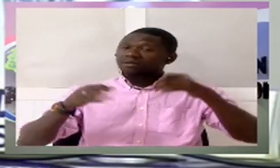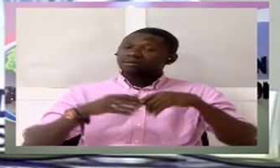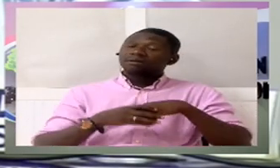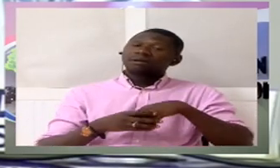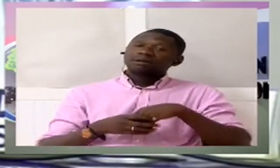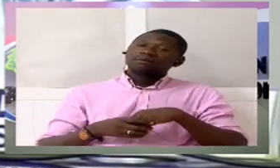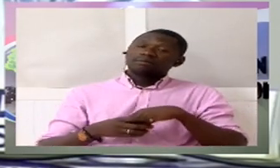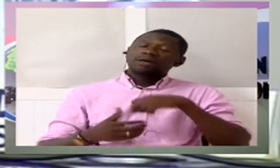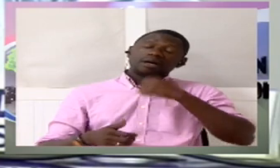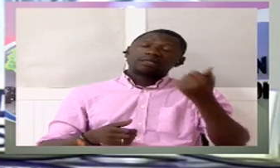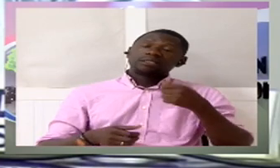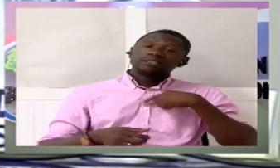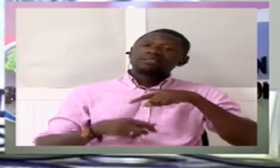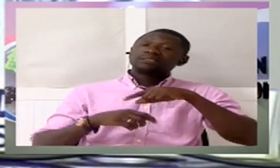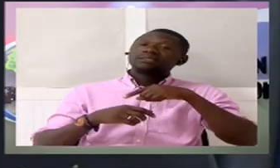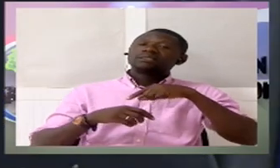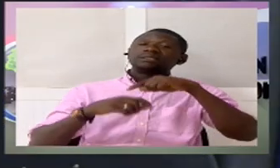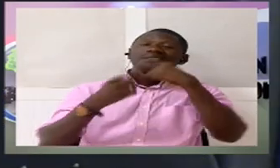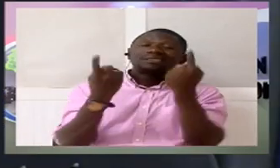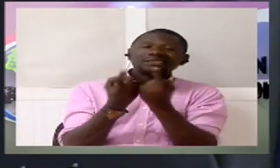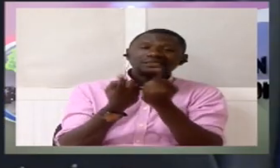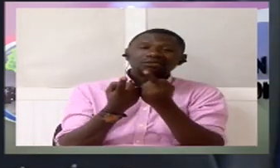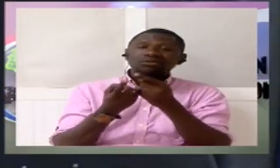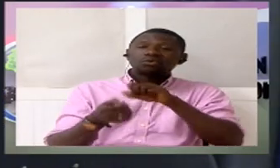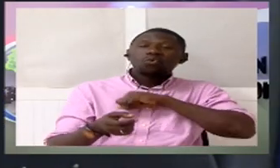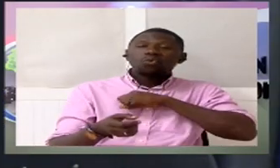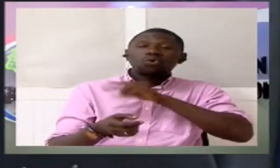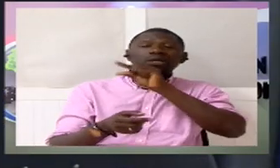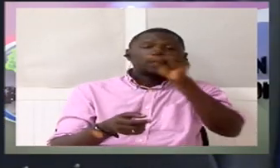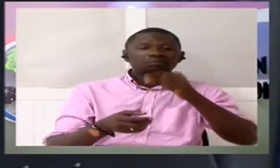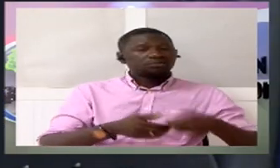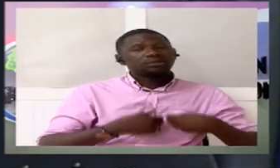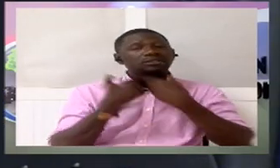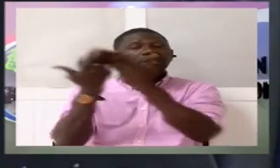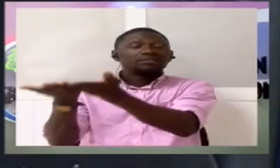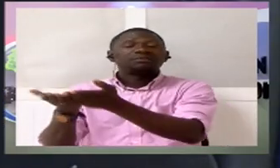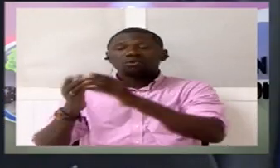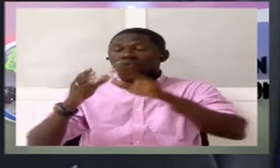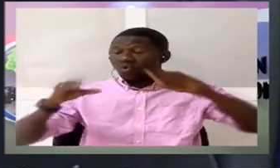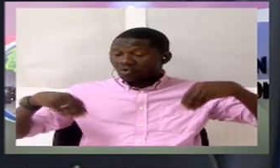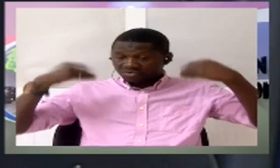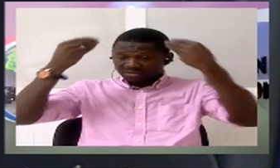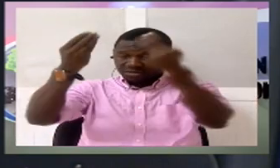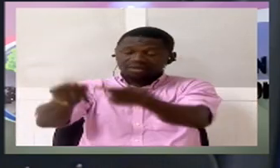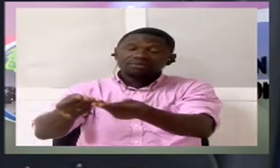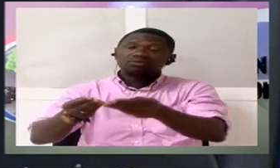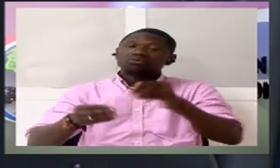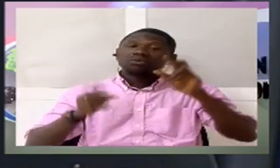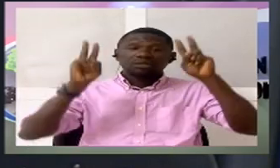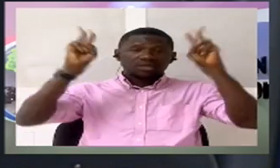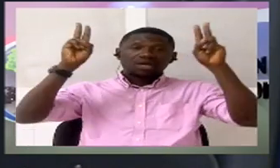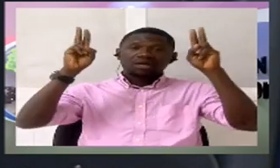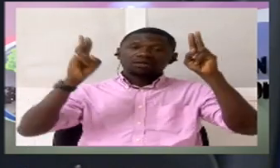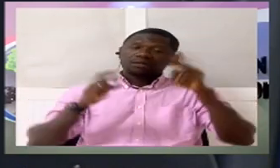Yaya Jame, correct? But bring kito ketafabanda kitindirla luye kito te bring kito te yenyinafo Baba